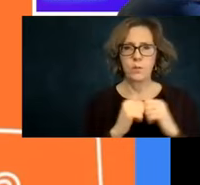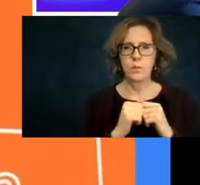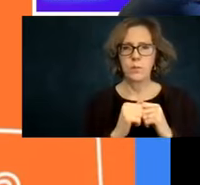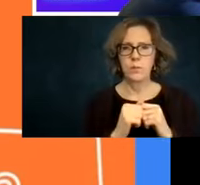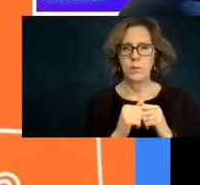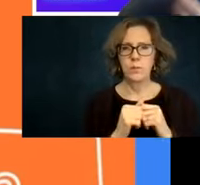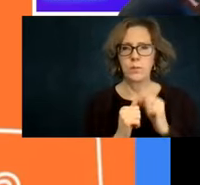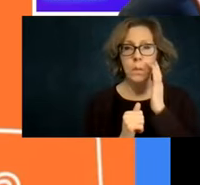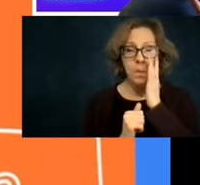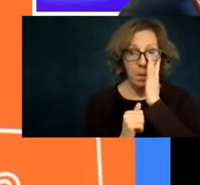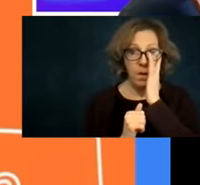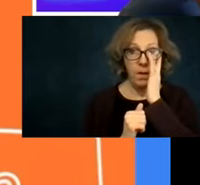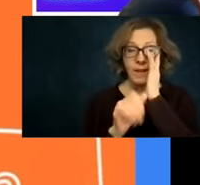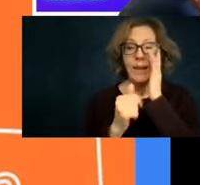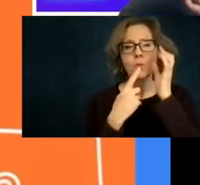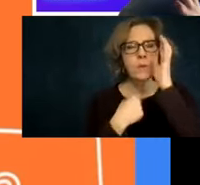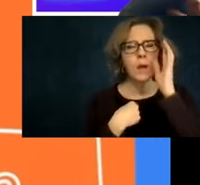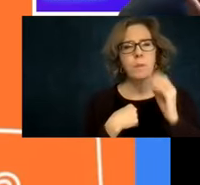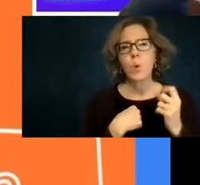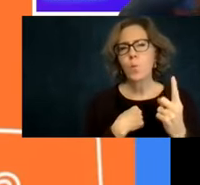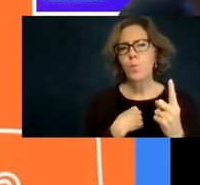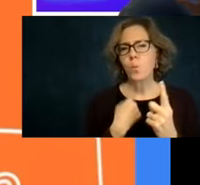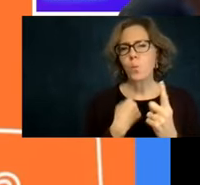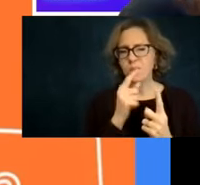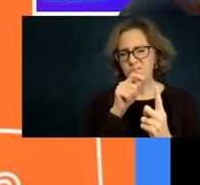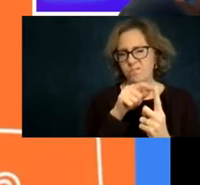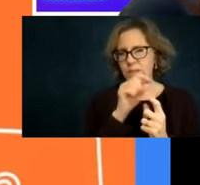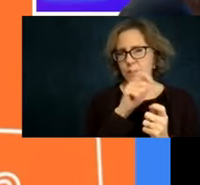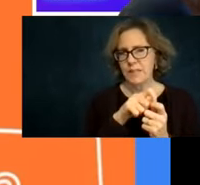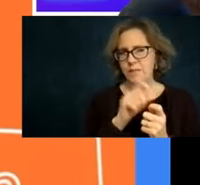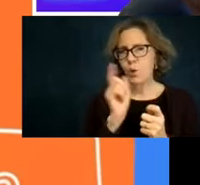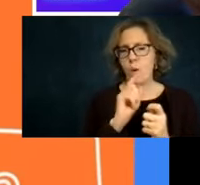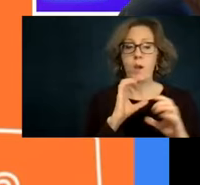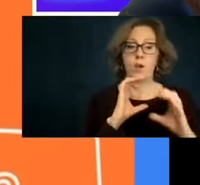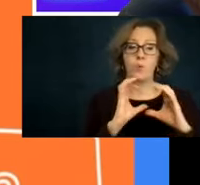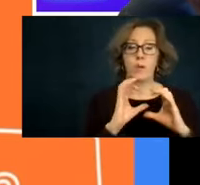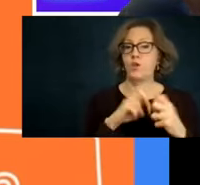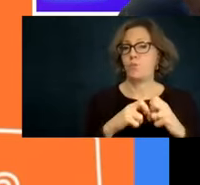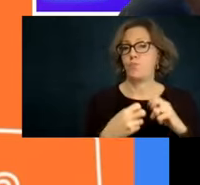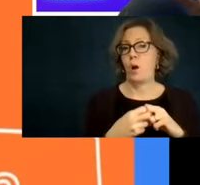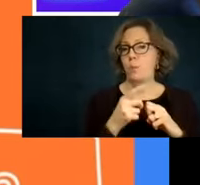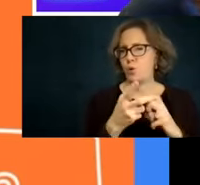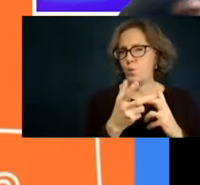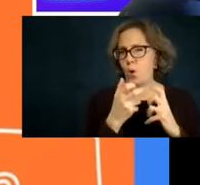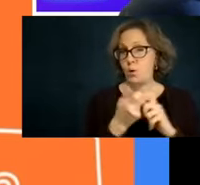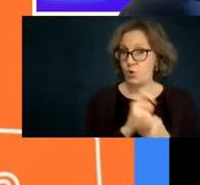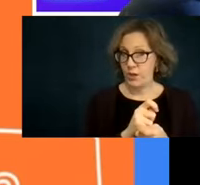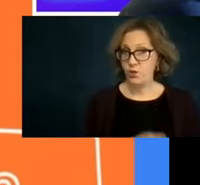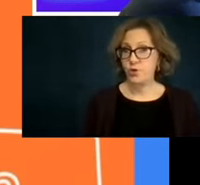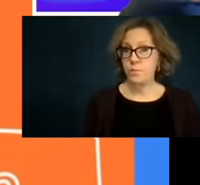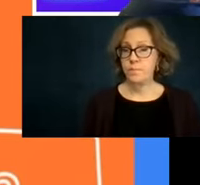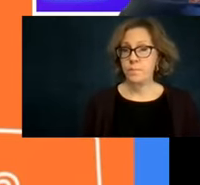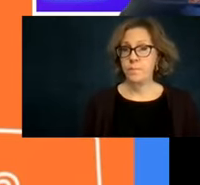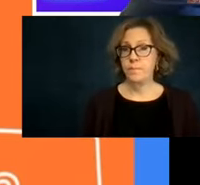a problem. So can you think about one specific area where communication is a problem that you would like to change and take some action